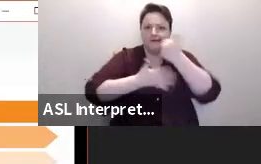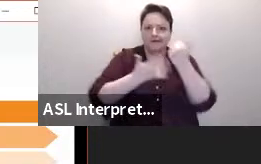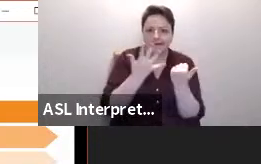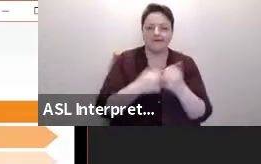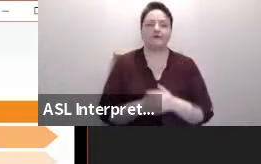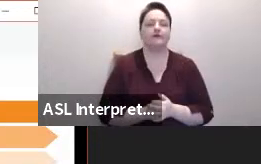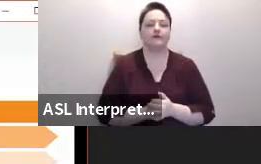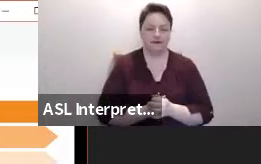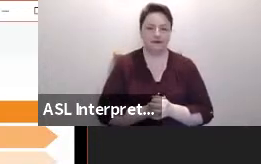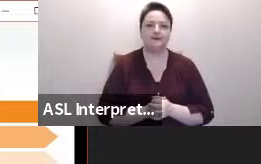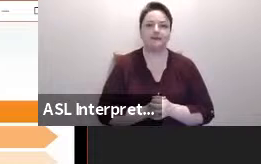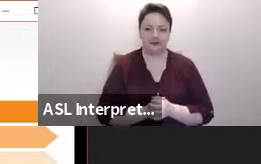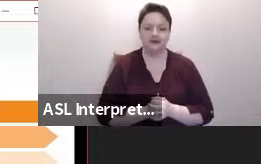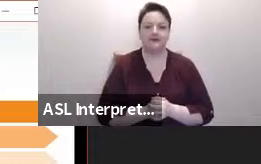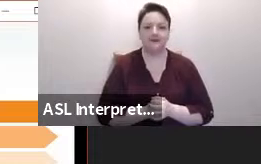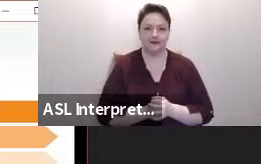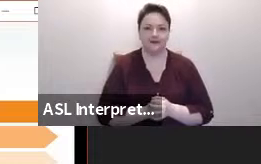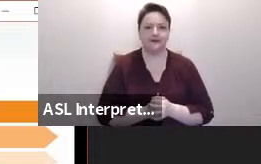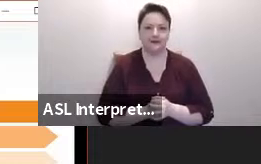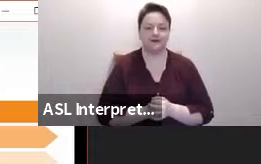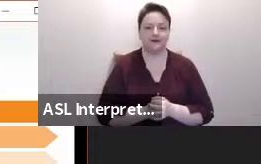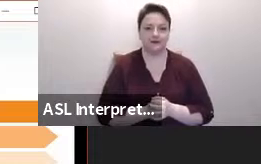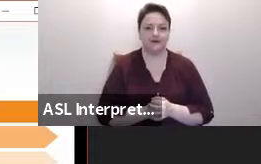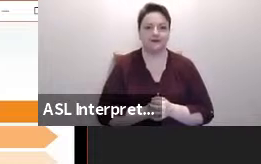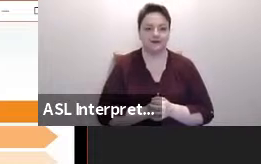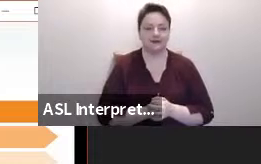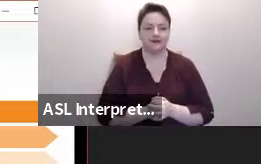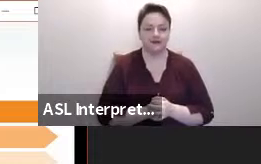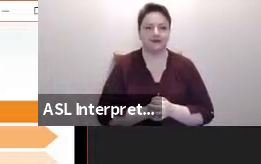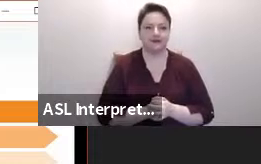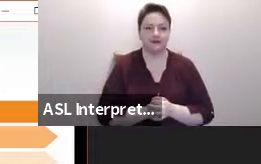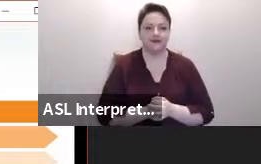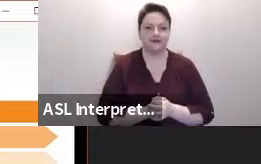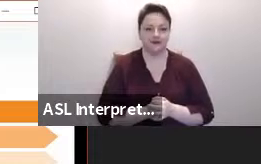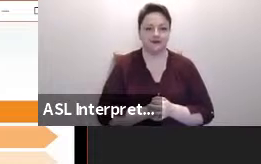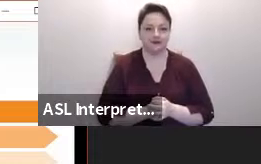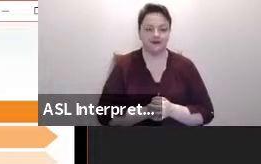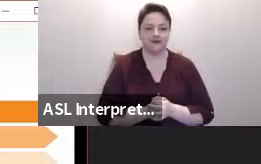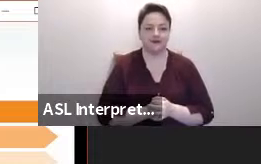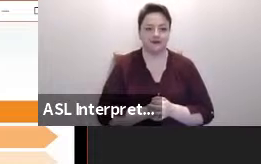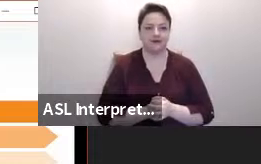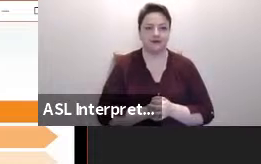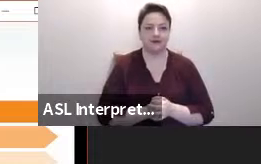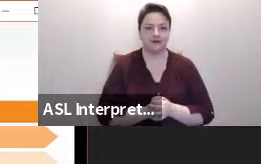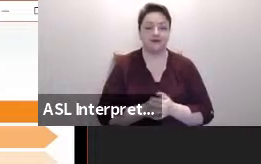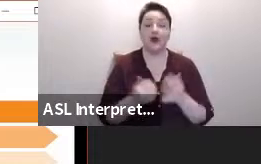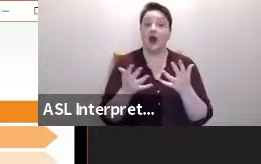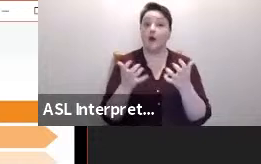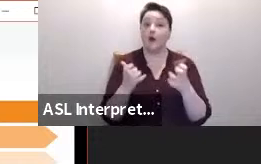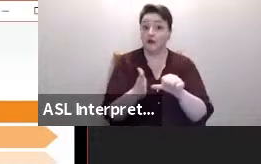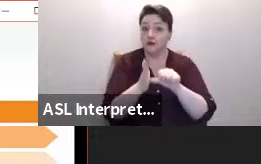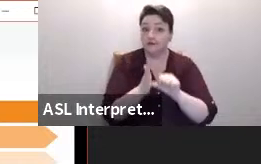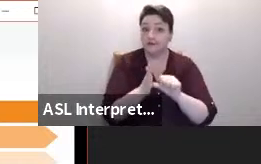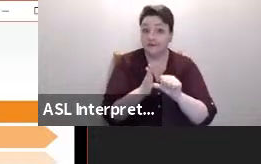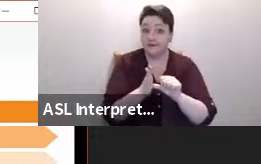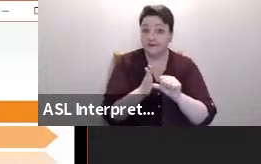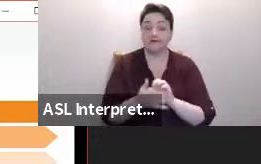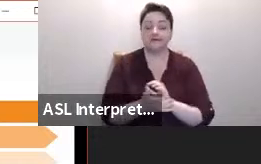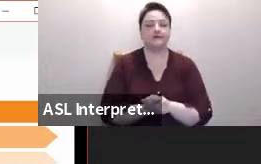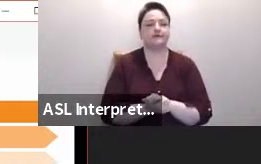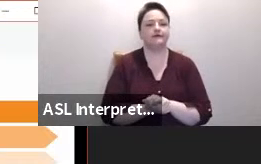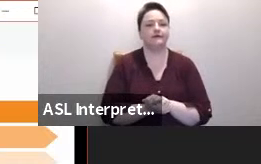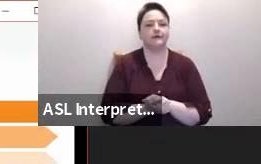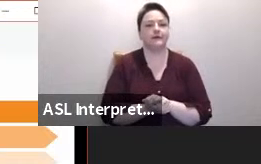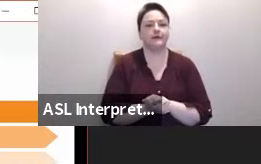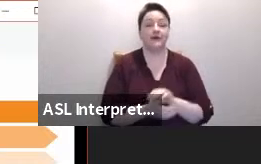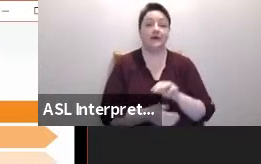have access to the vaccines. What I would like to let everybody know is that by